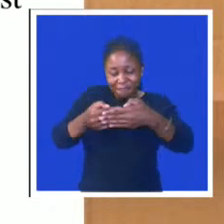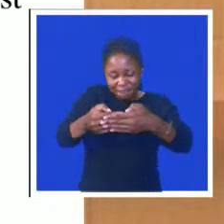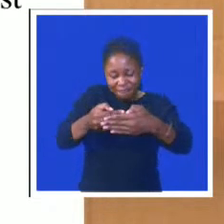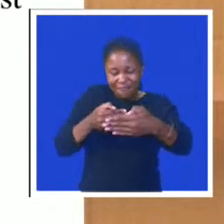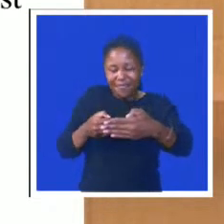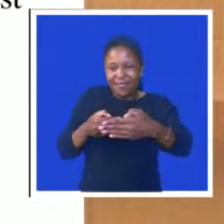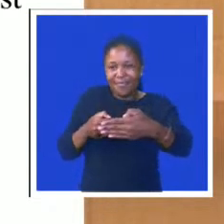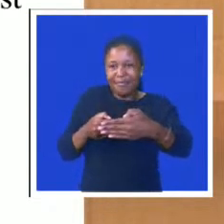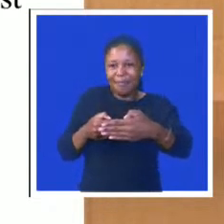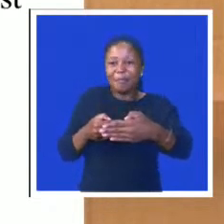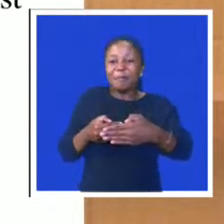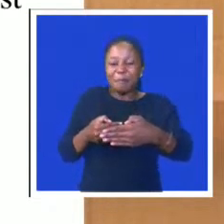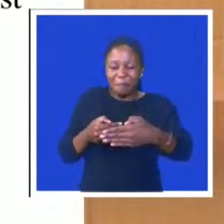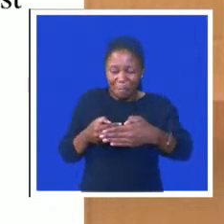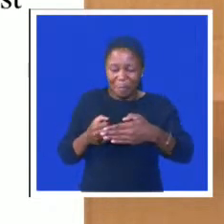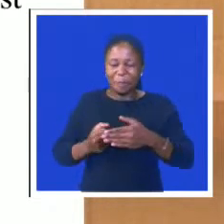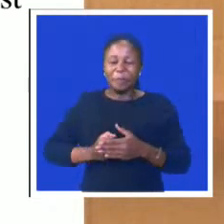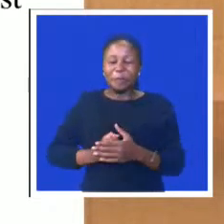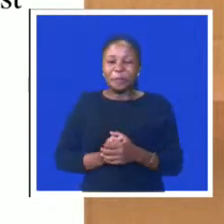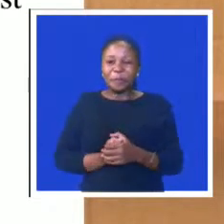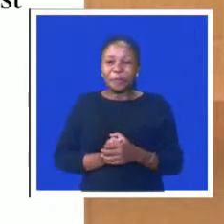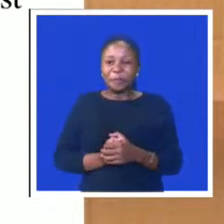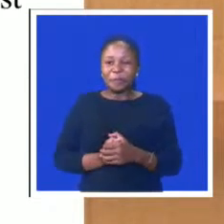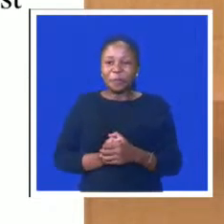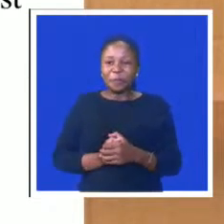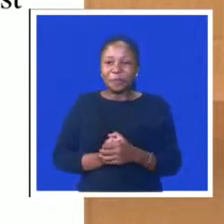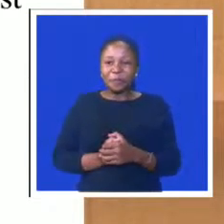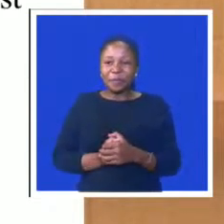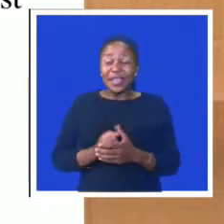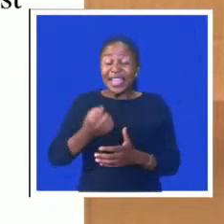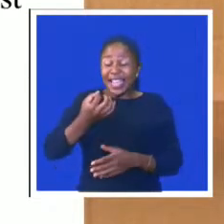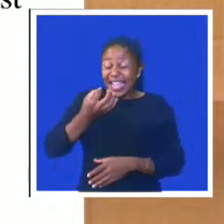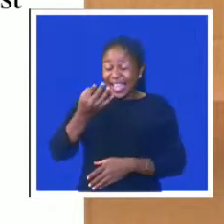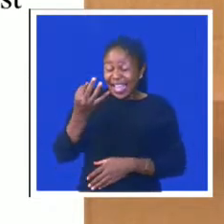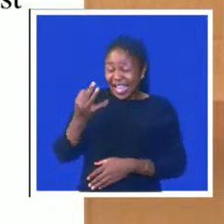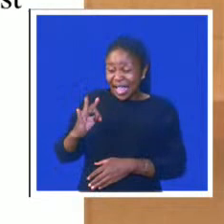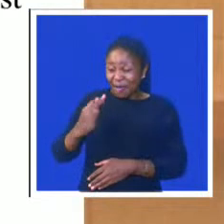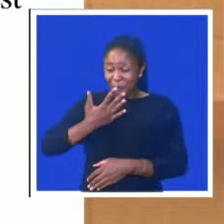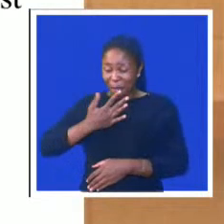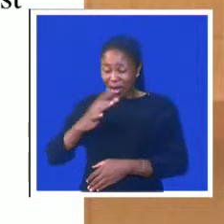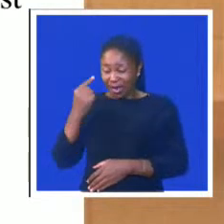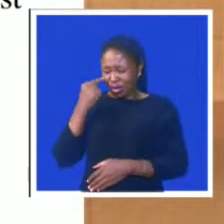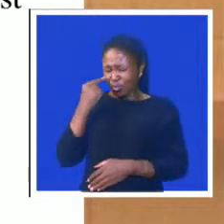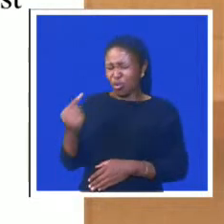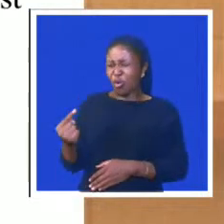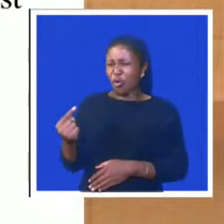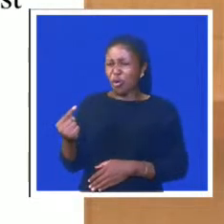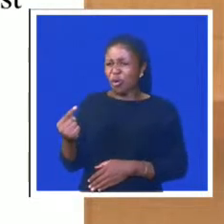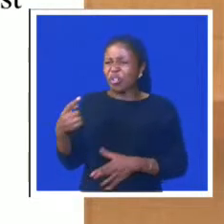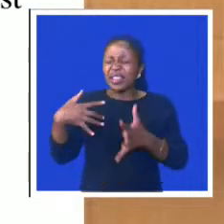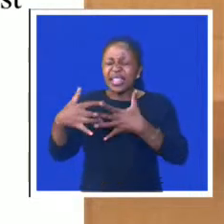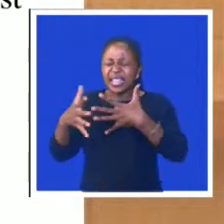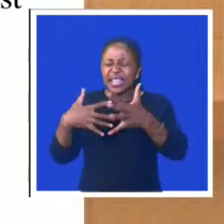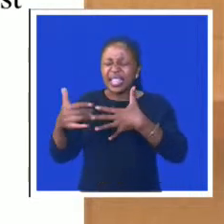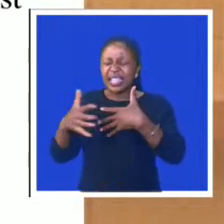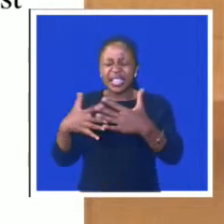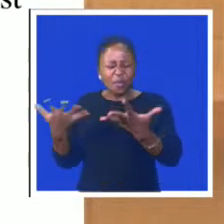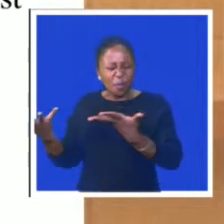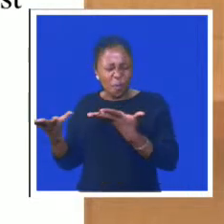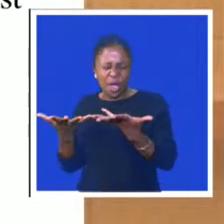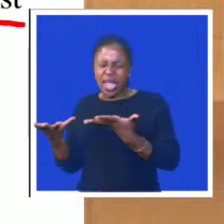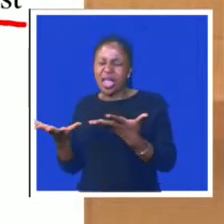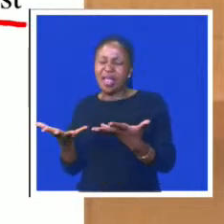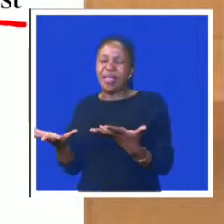We have also said that in order to state the position of an object, there must